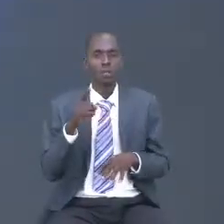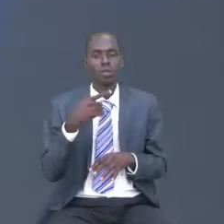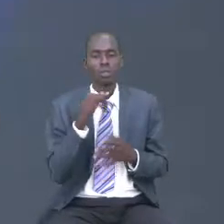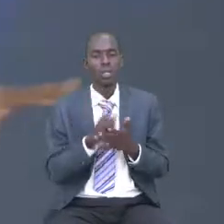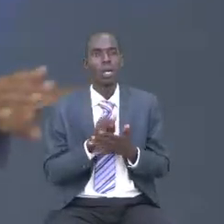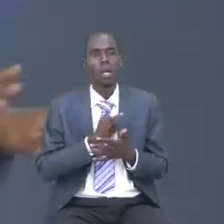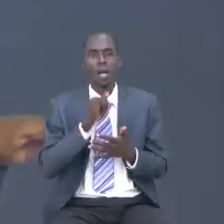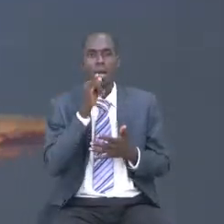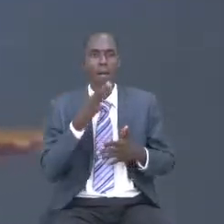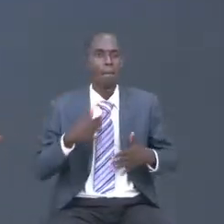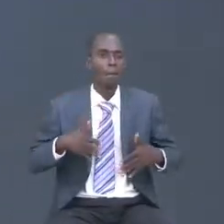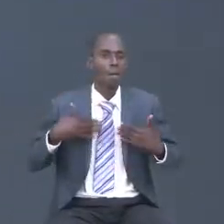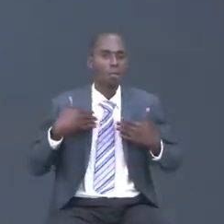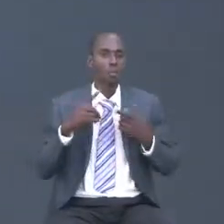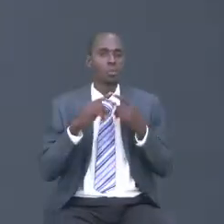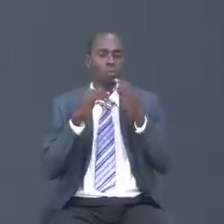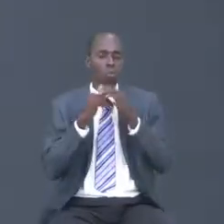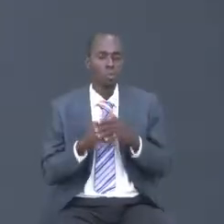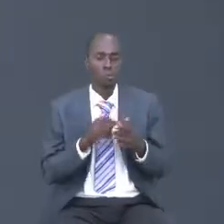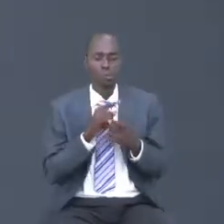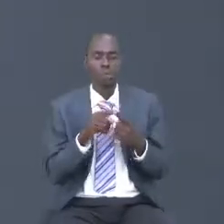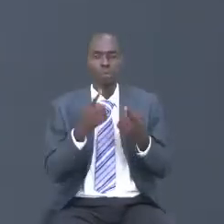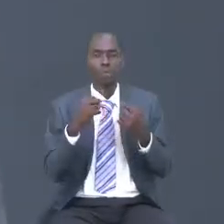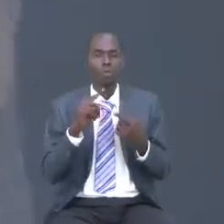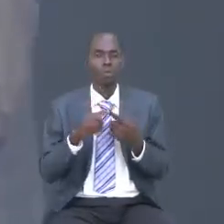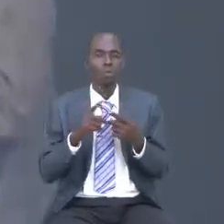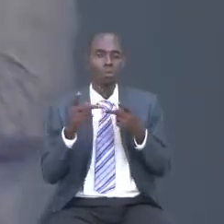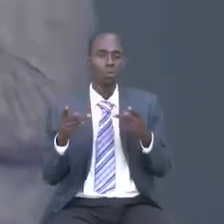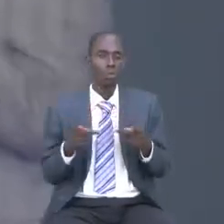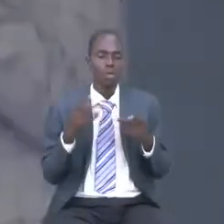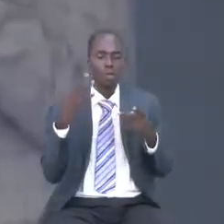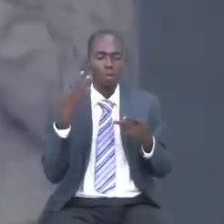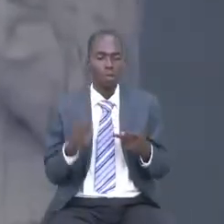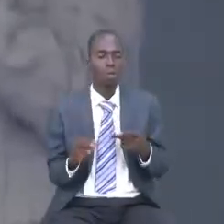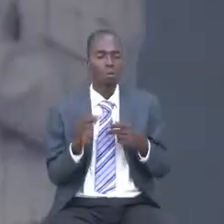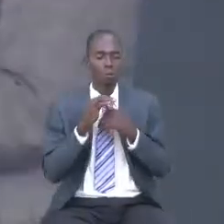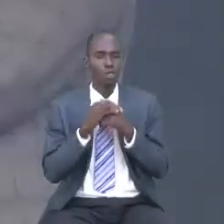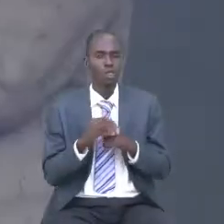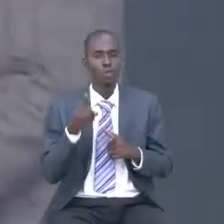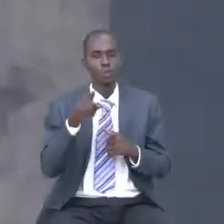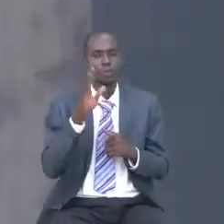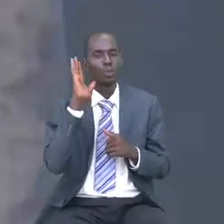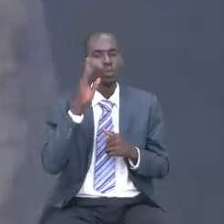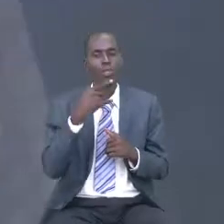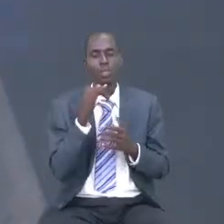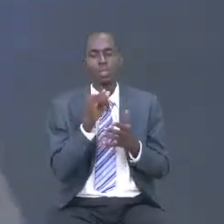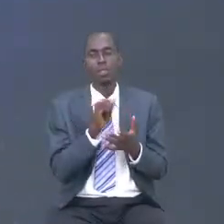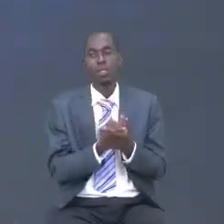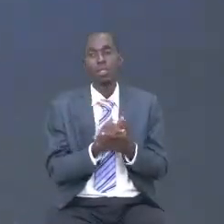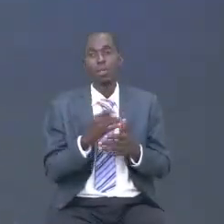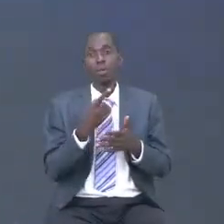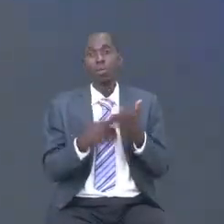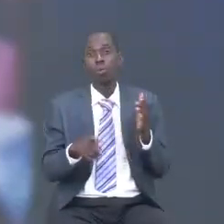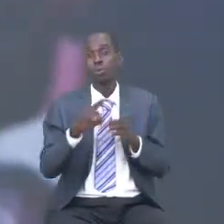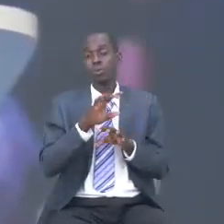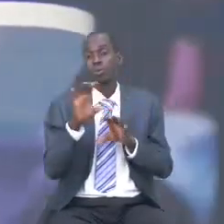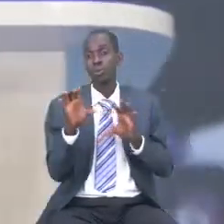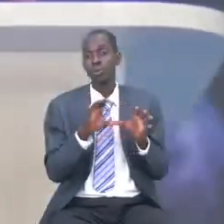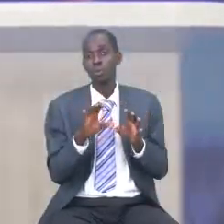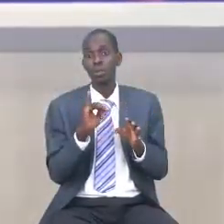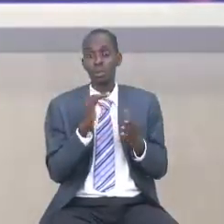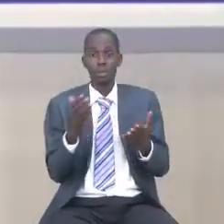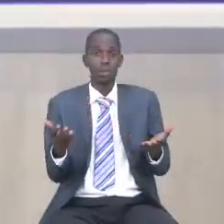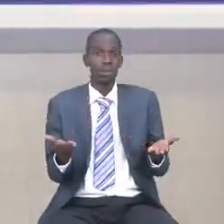worship. And when you come to your place of work, you come like, I'm excited to work, and I'm going to do here good here